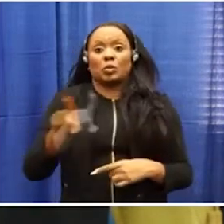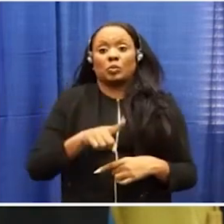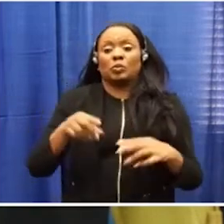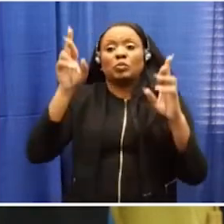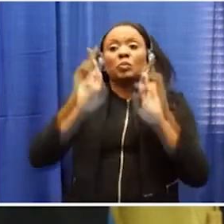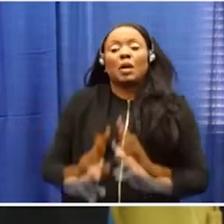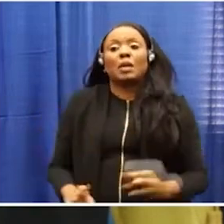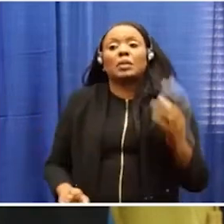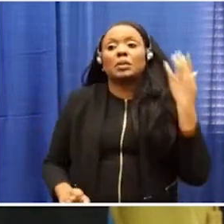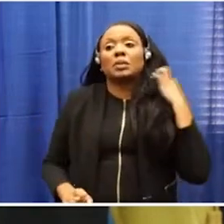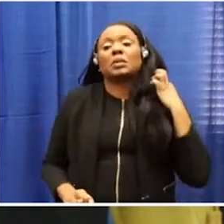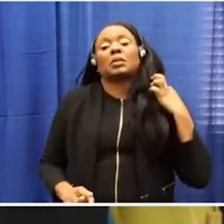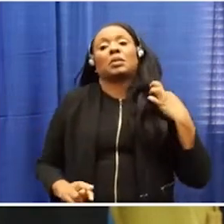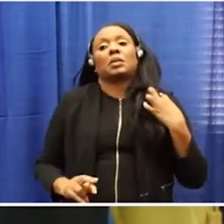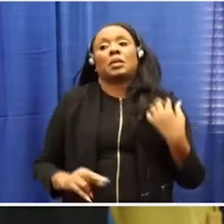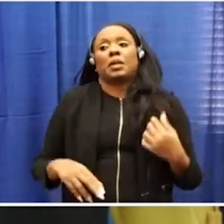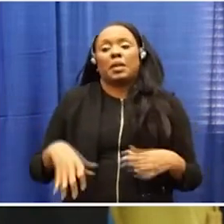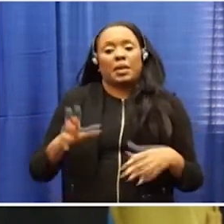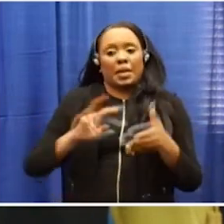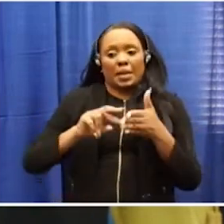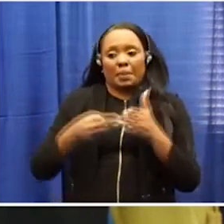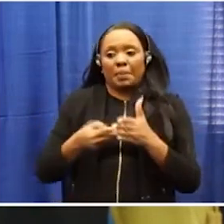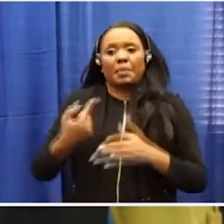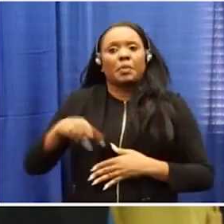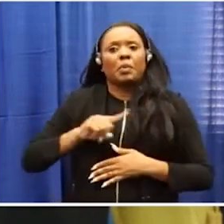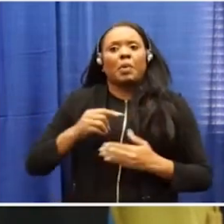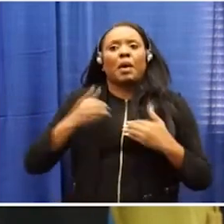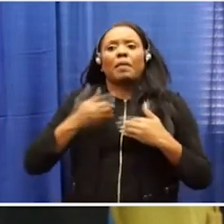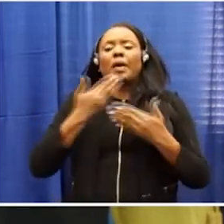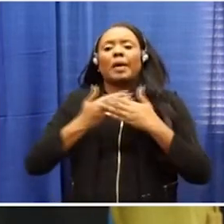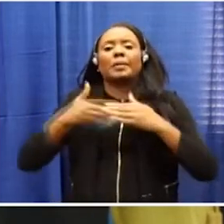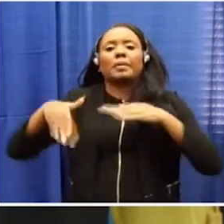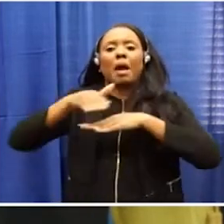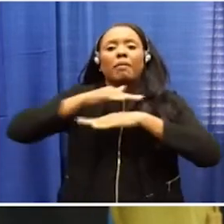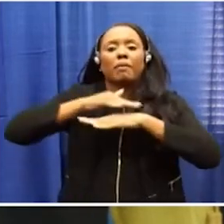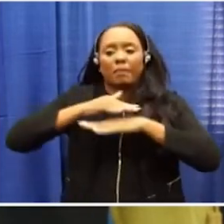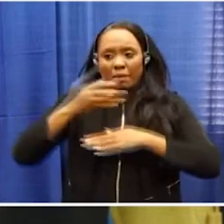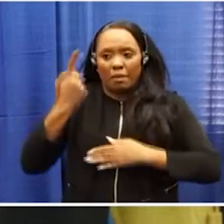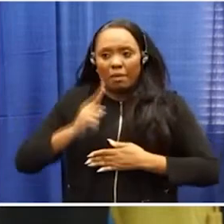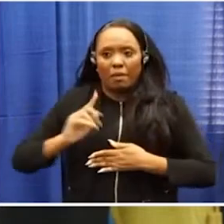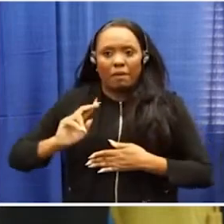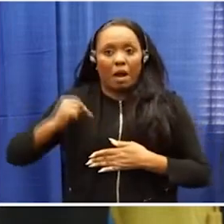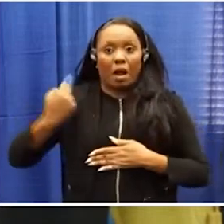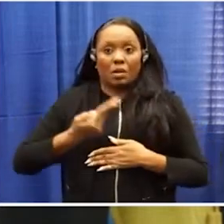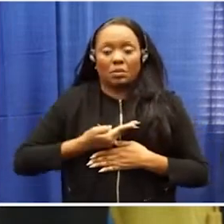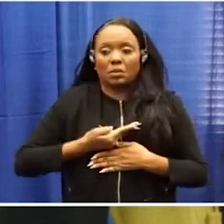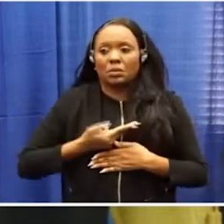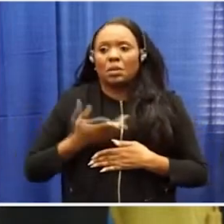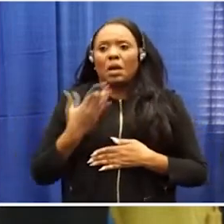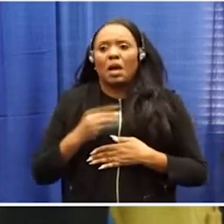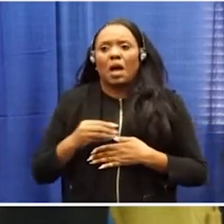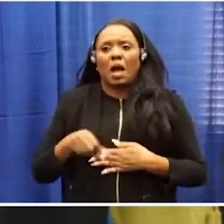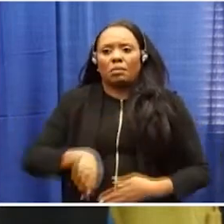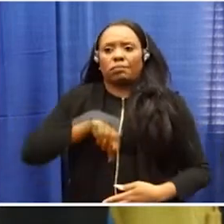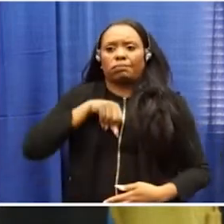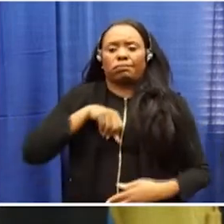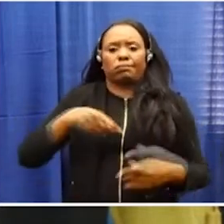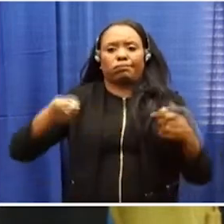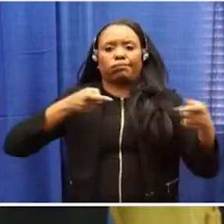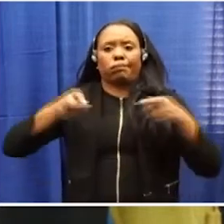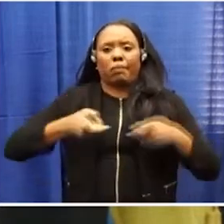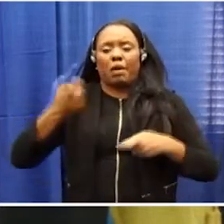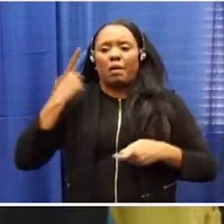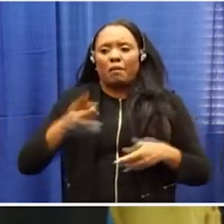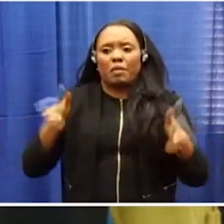provided a protective cover for the security, territorial integrity, and sovereignty of small